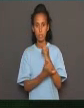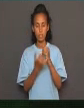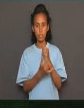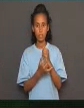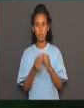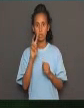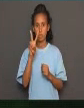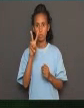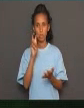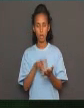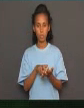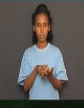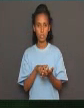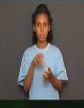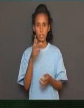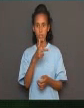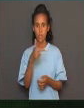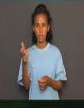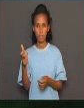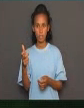region of the country at